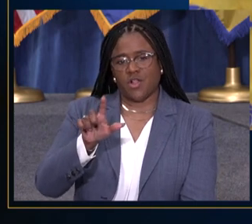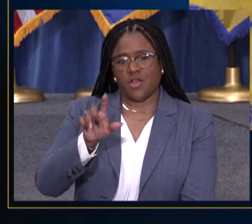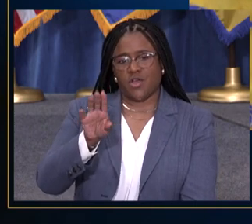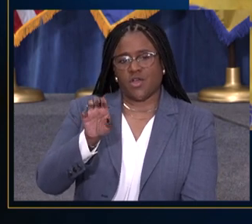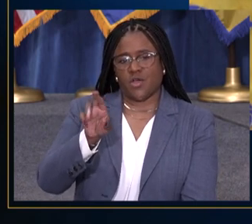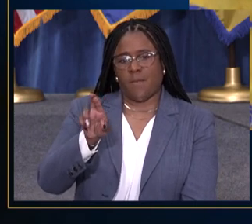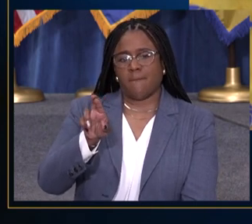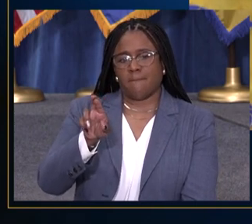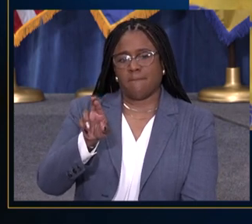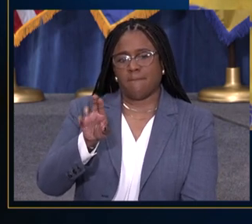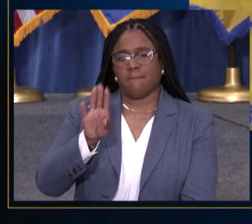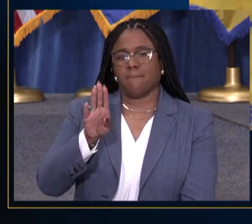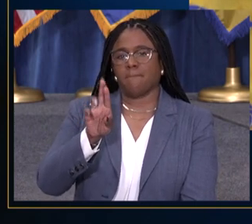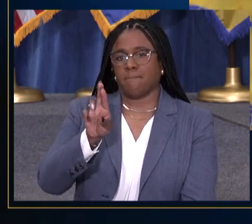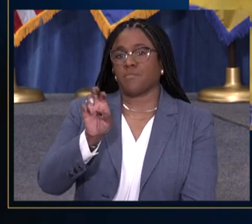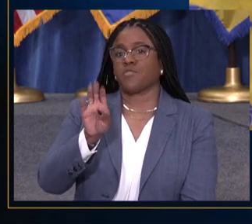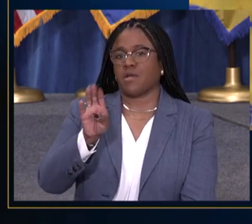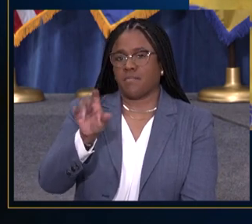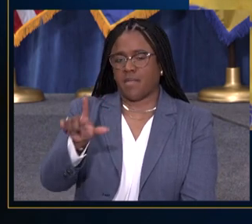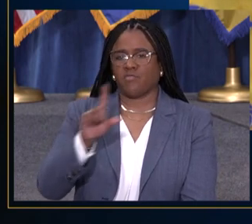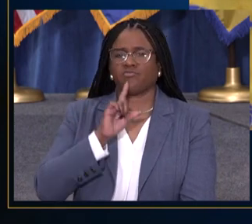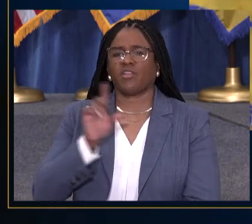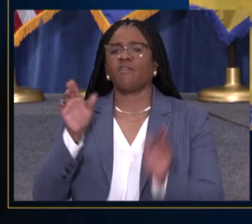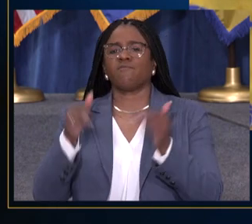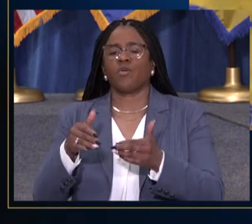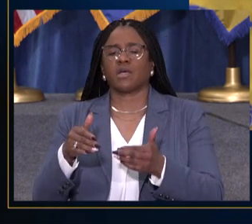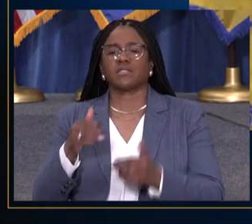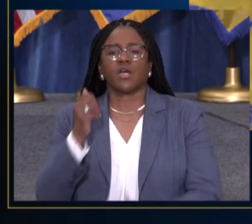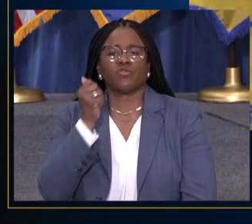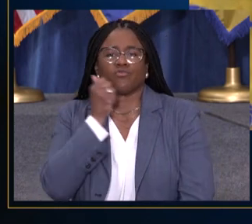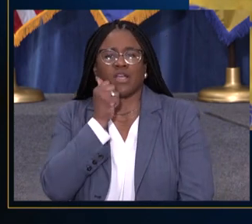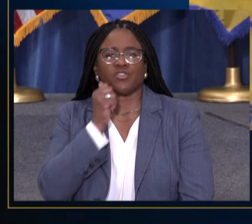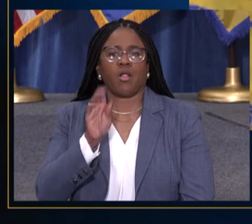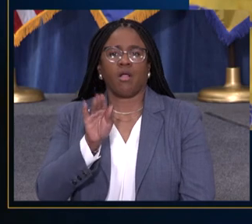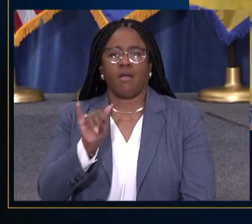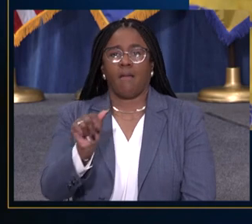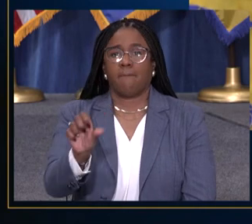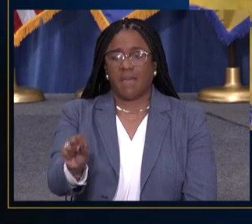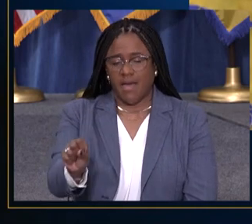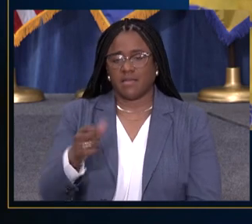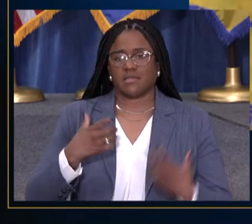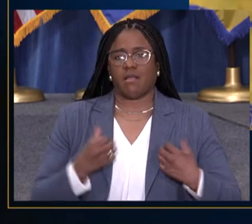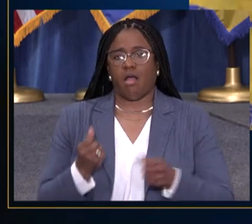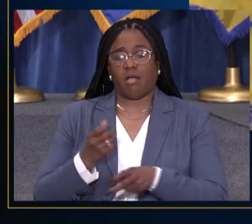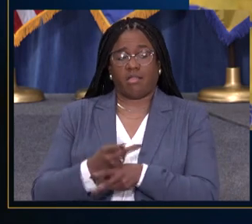a keynote address focused on addressing racial bias in healthcare.